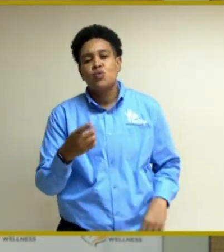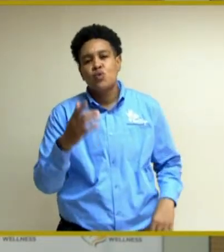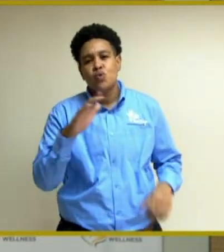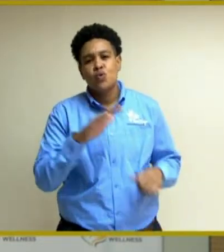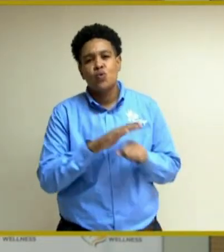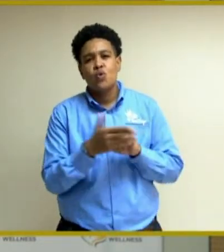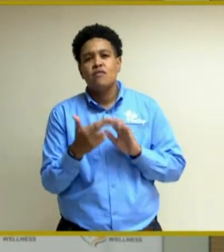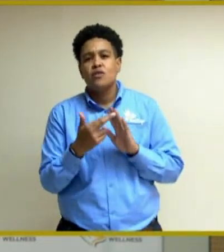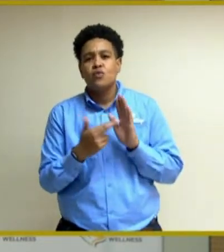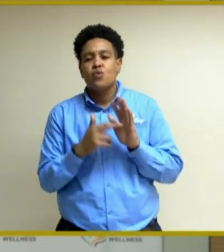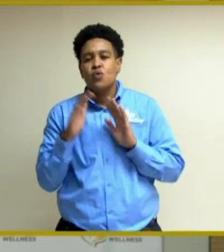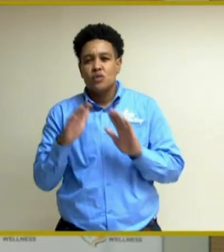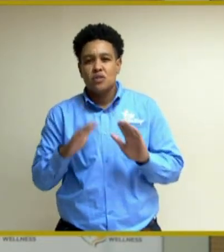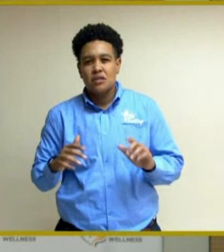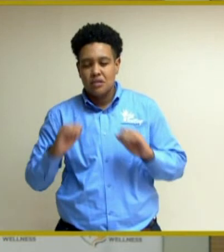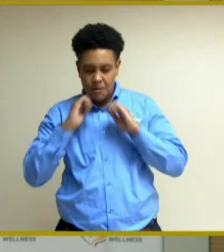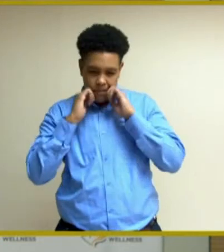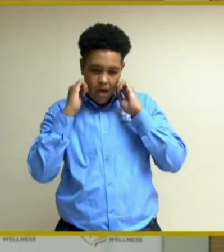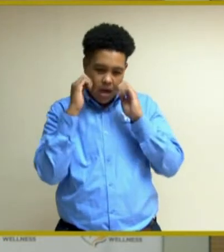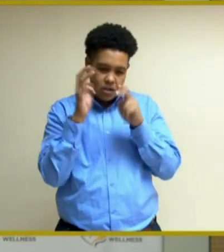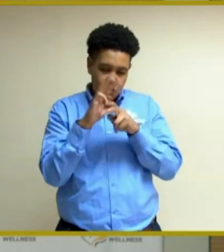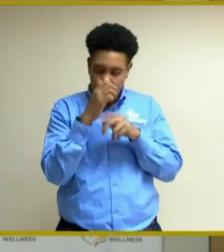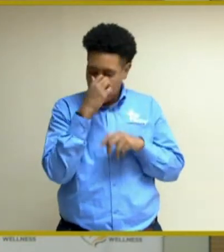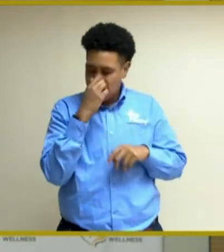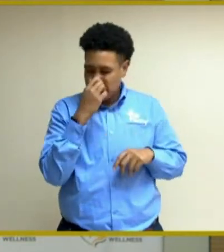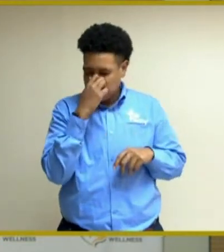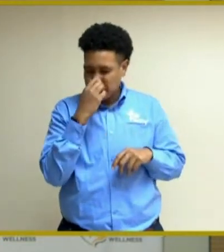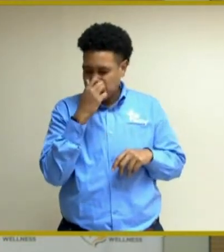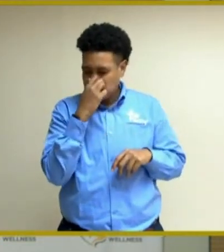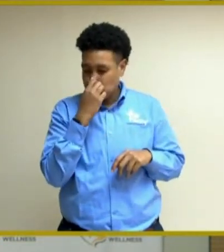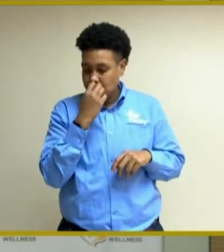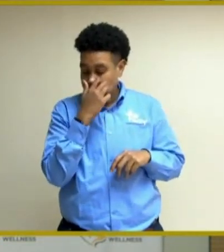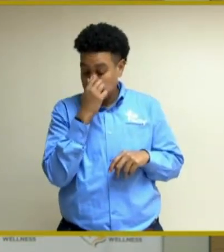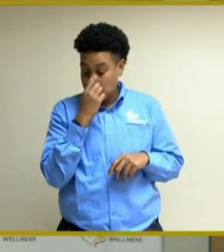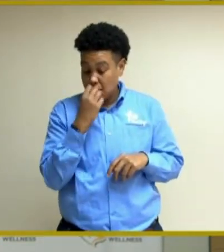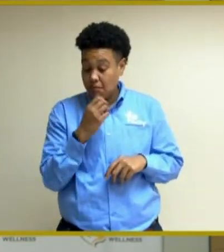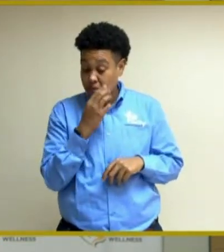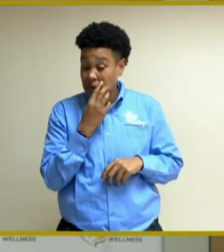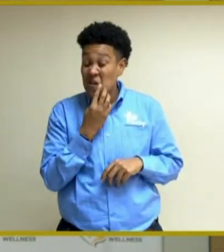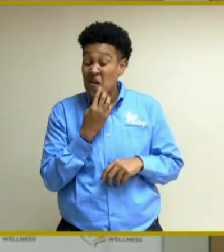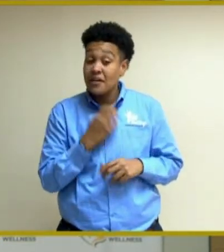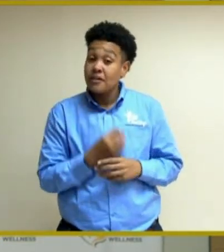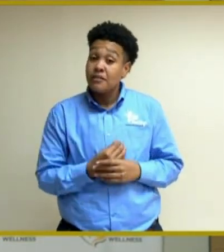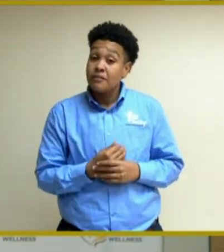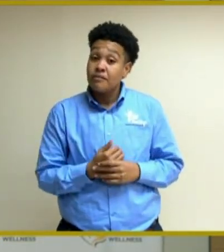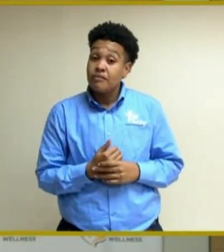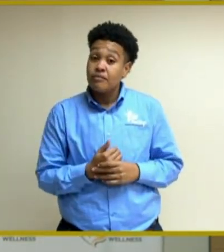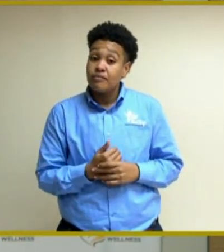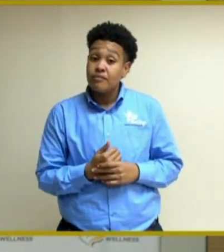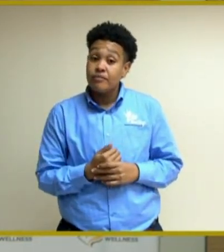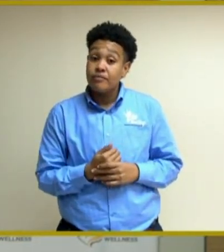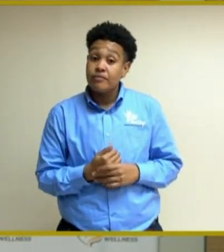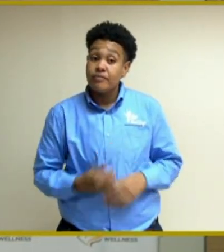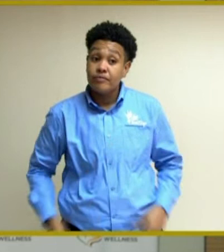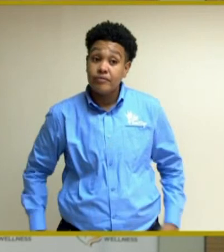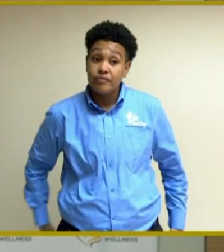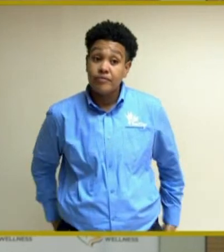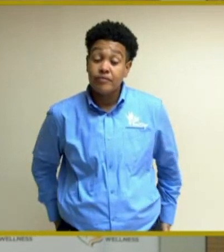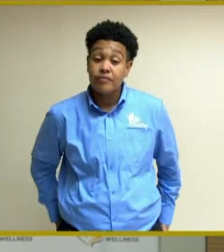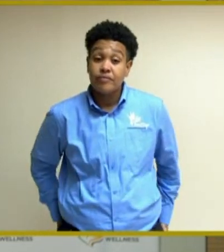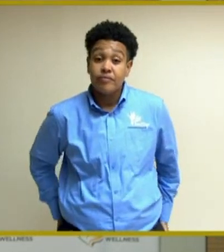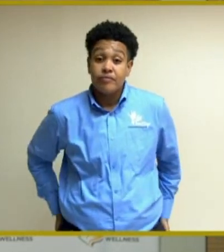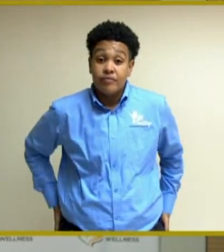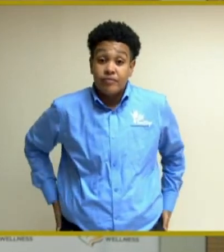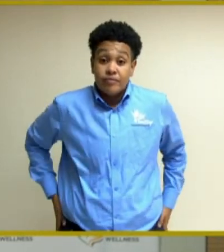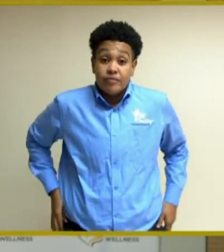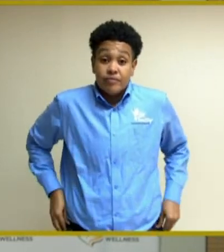COVID protocols, mask wearing, etc. Because I believe this is still a problem. You're still